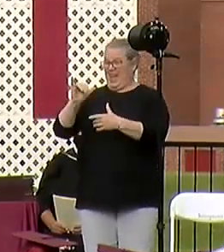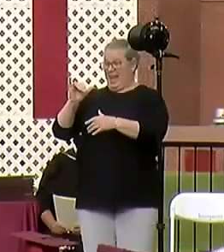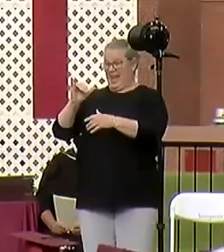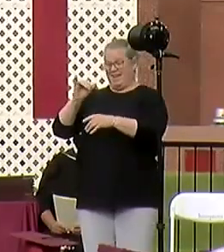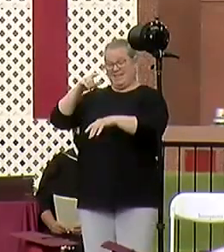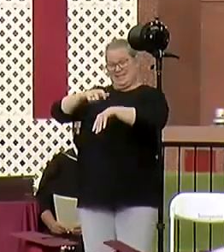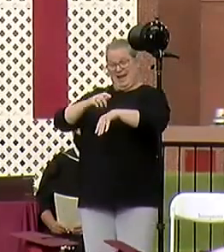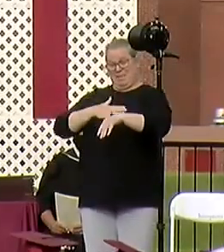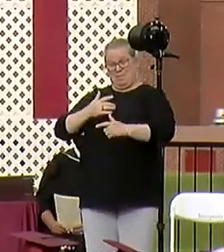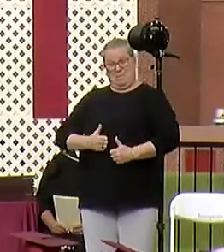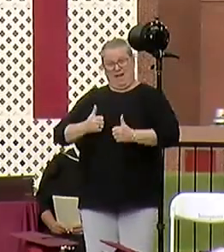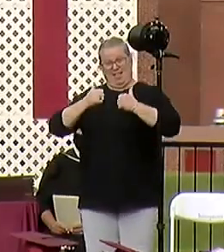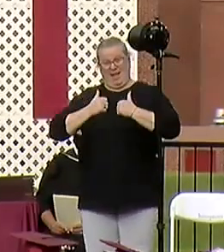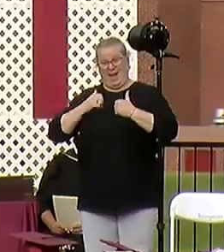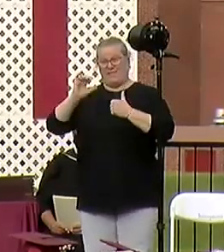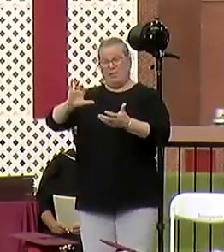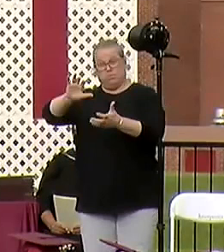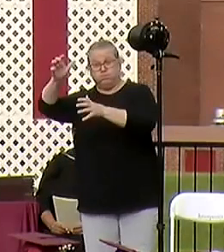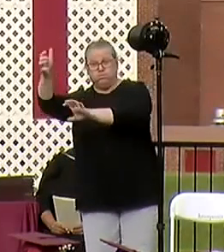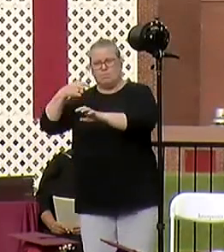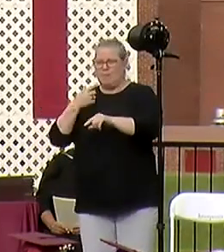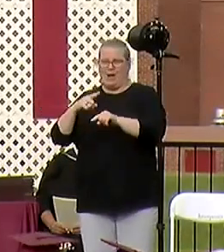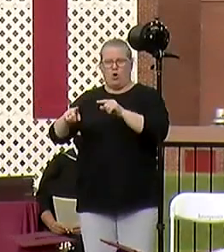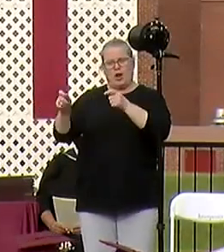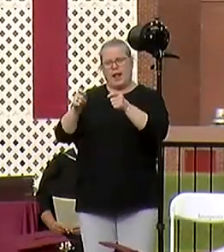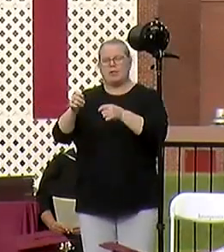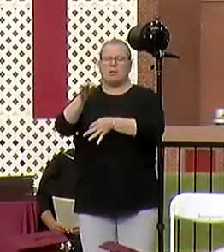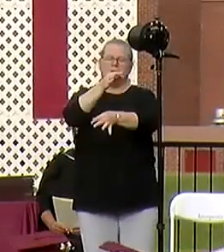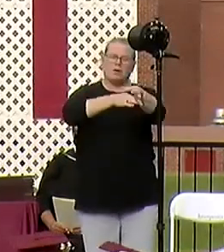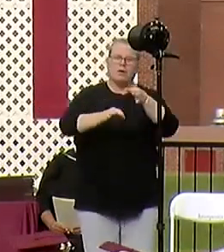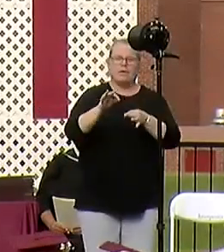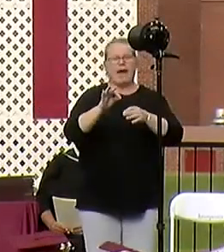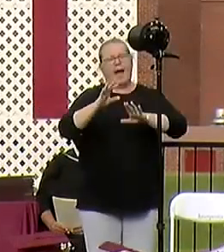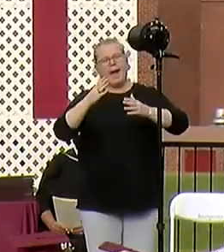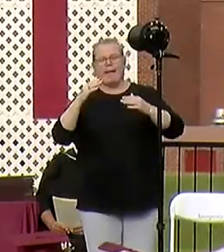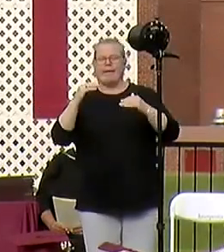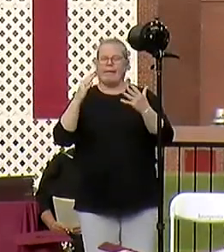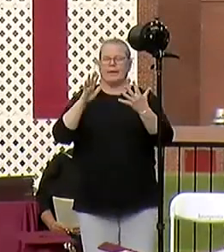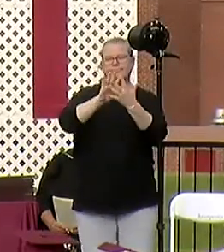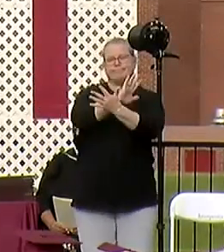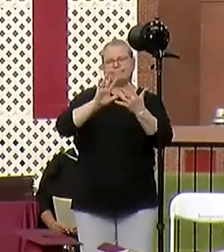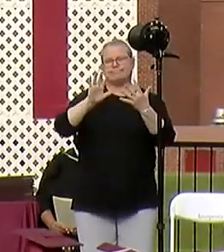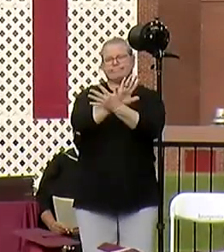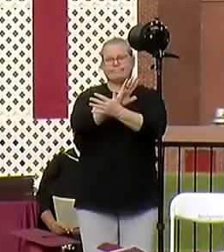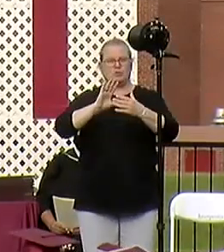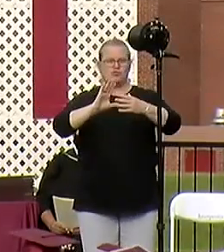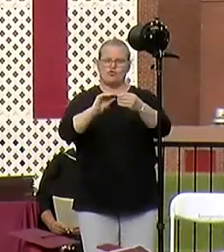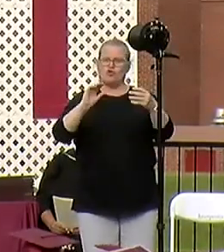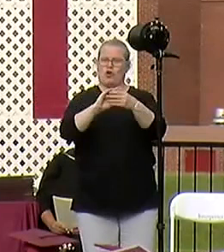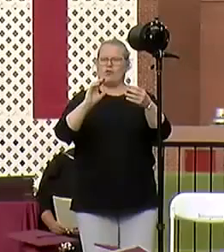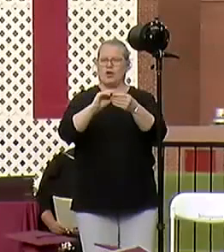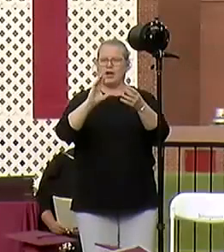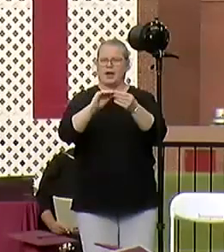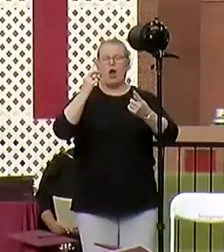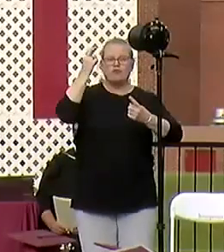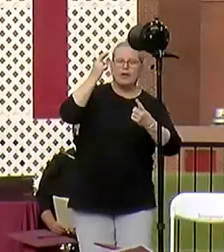safer to tell my story that way. You could say that with my secrets, I was wearing a mask of sorts.